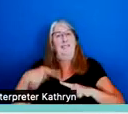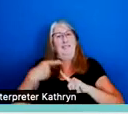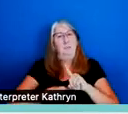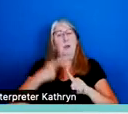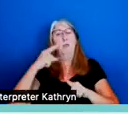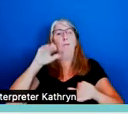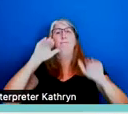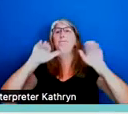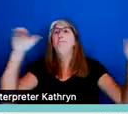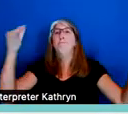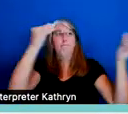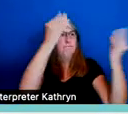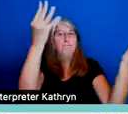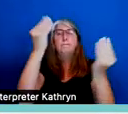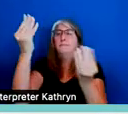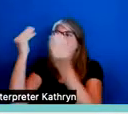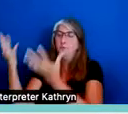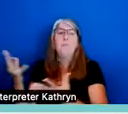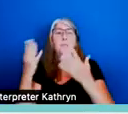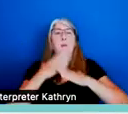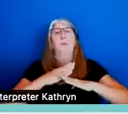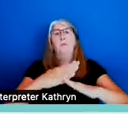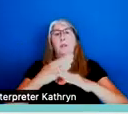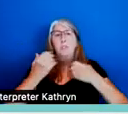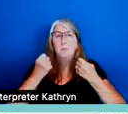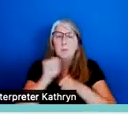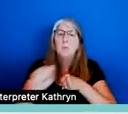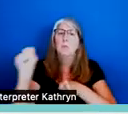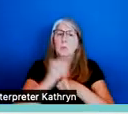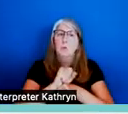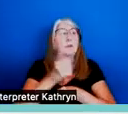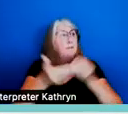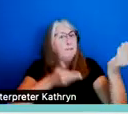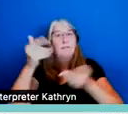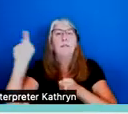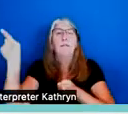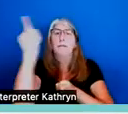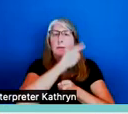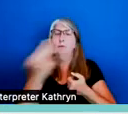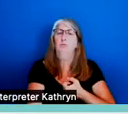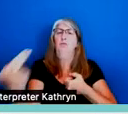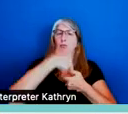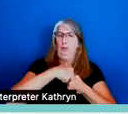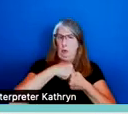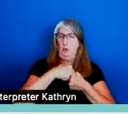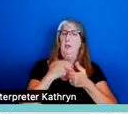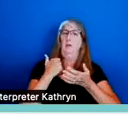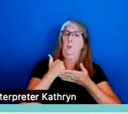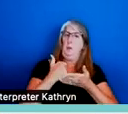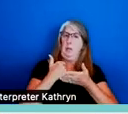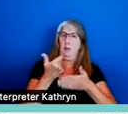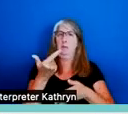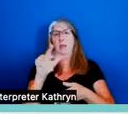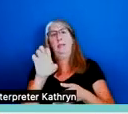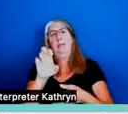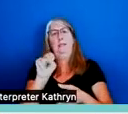amplify our awareness and prevention efforts and invite them to join us on this journey to end gender-based violence